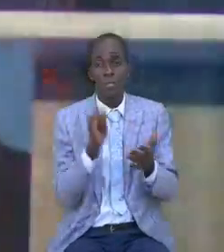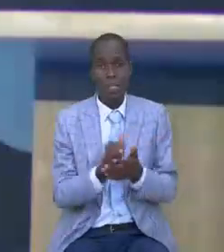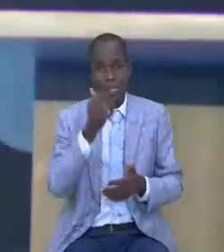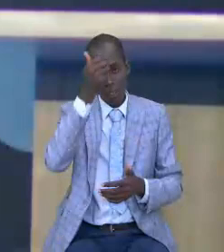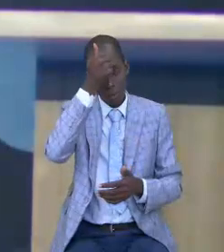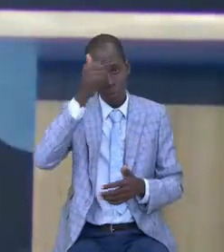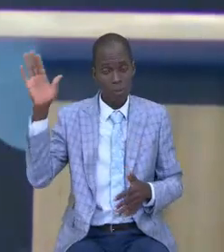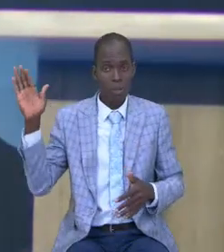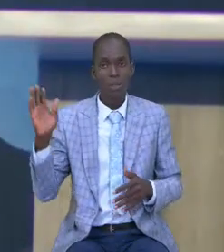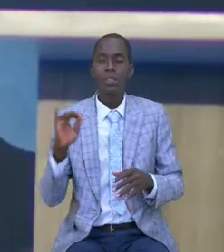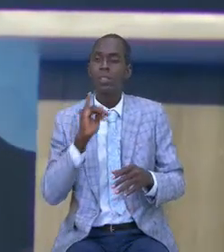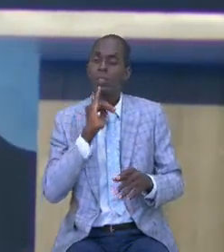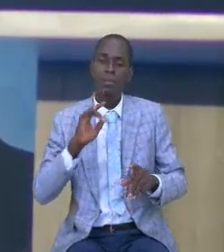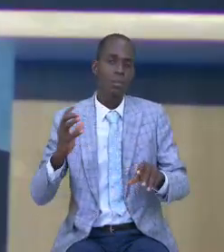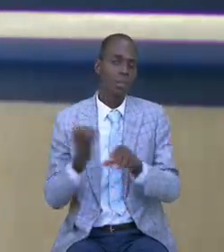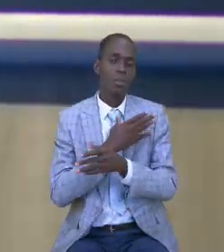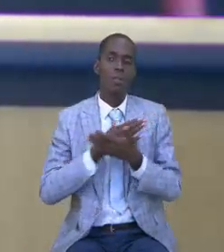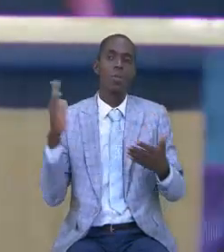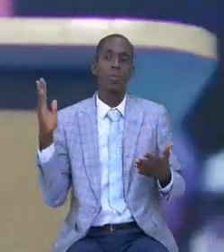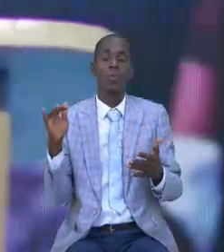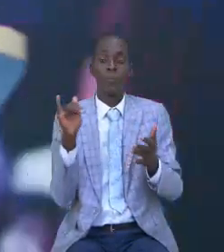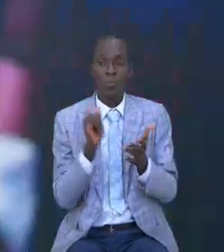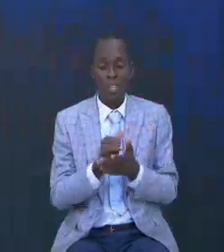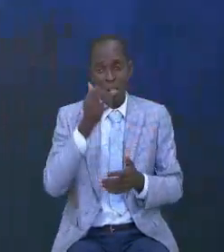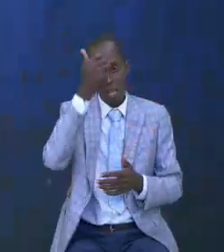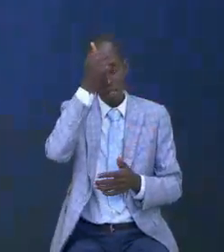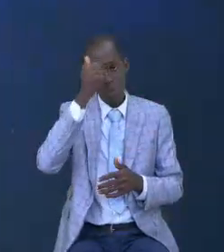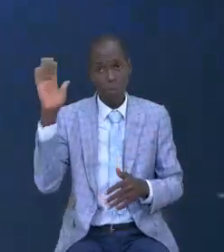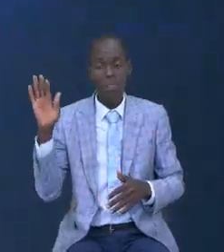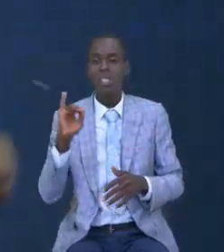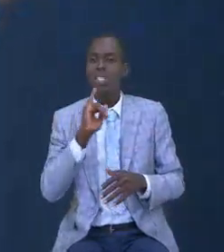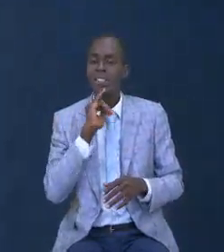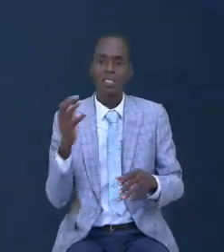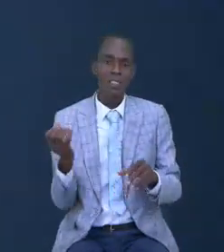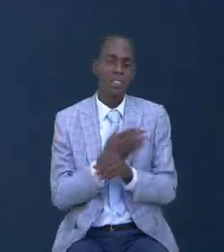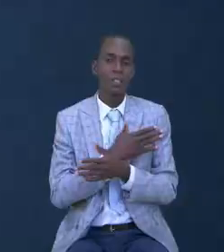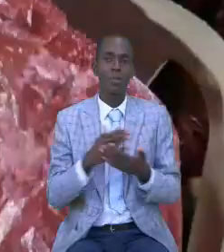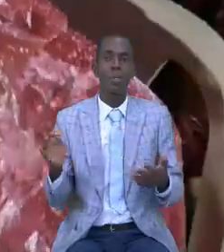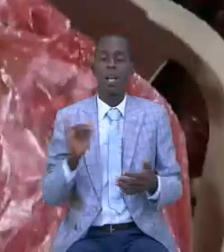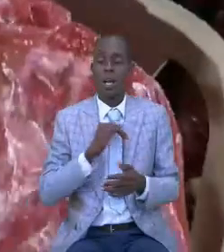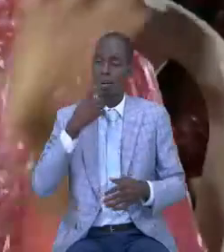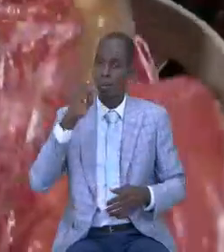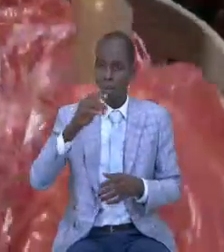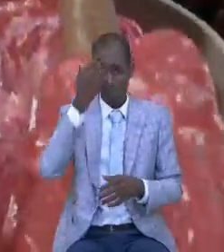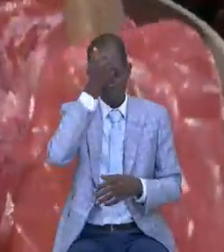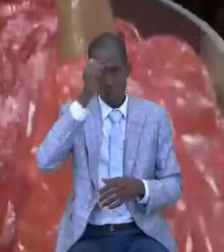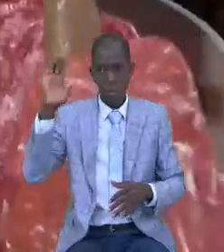go. I said, disobedience, I command, go.